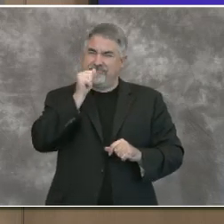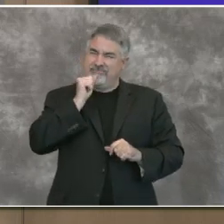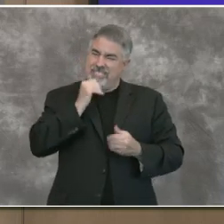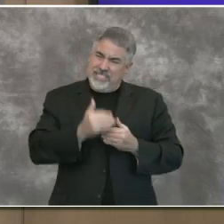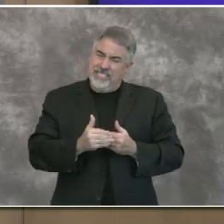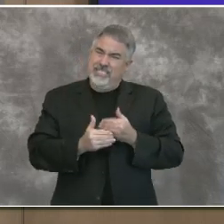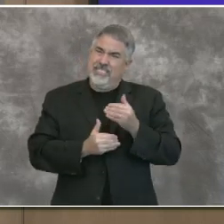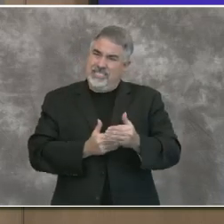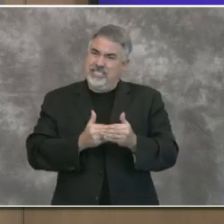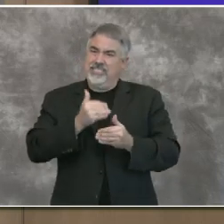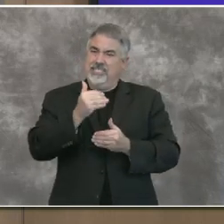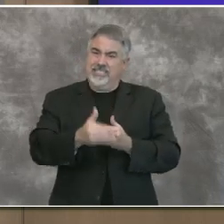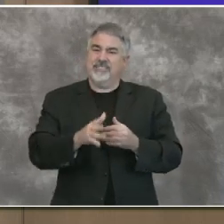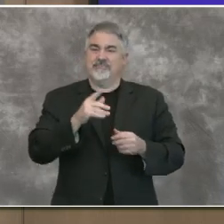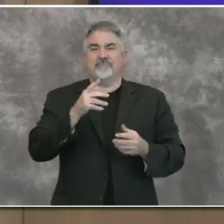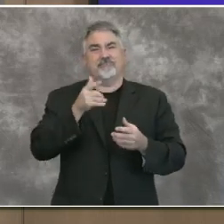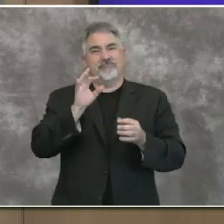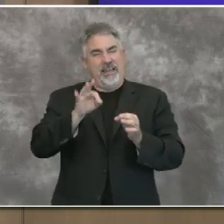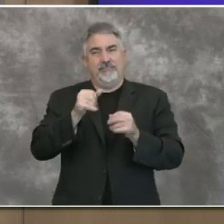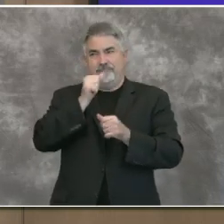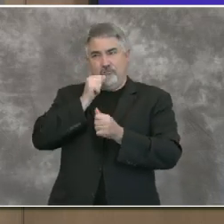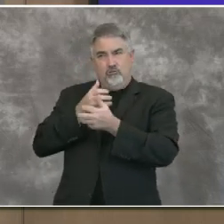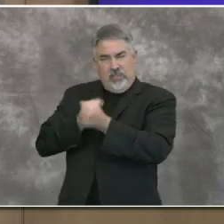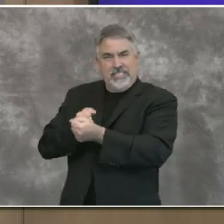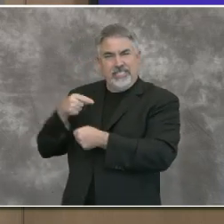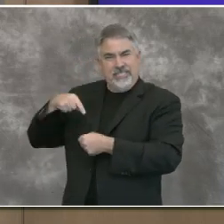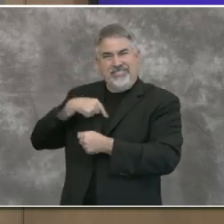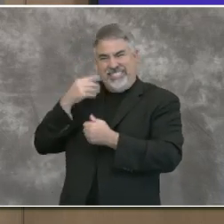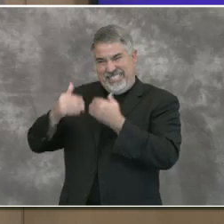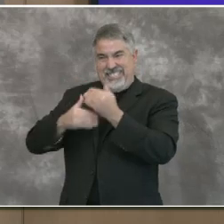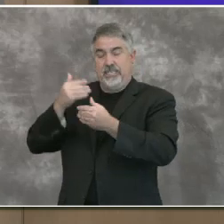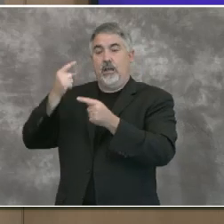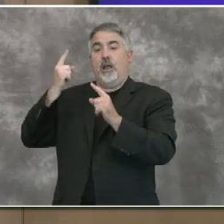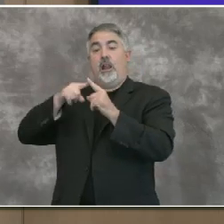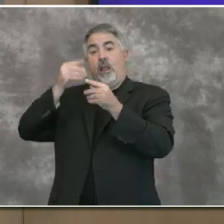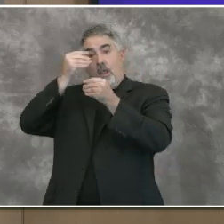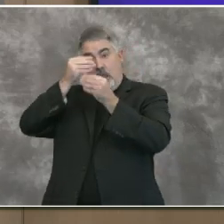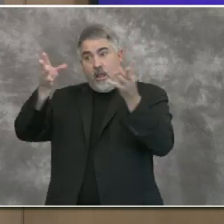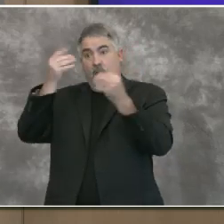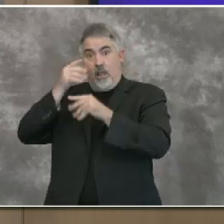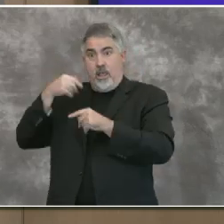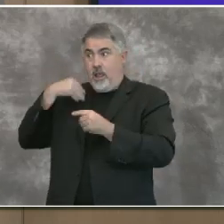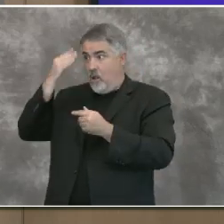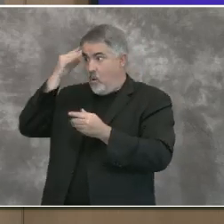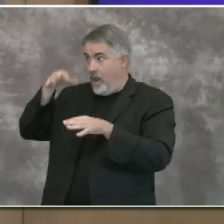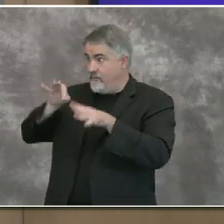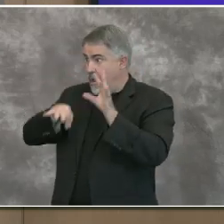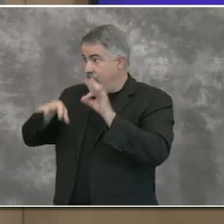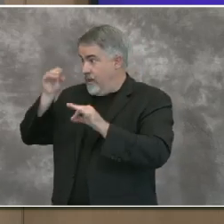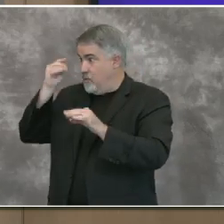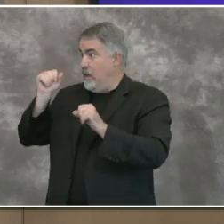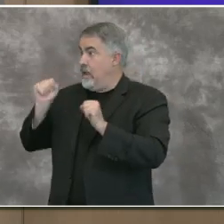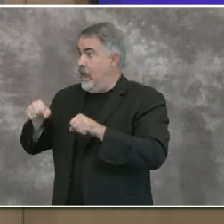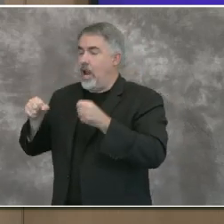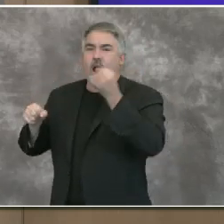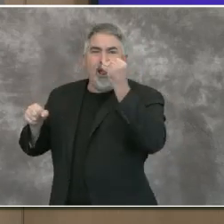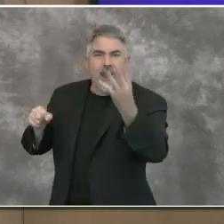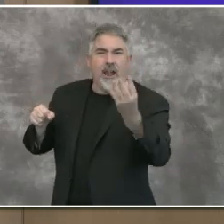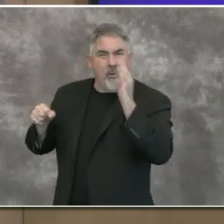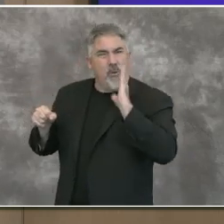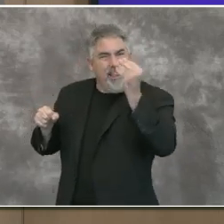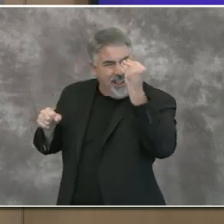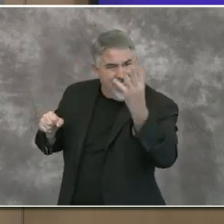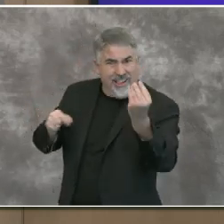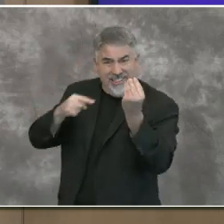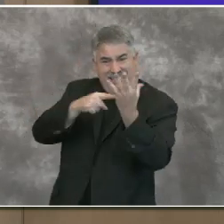We have to trust our public health experts, doctors, and their advice, and we have to trust one another to stay the course to see this